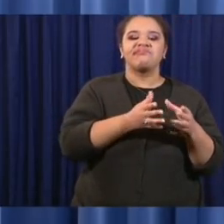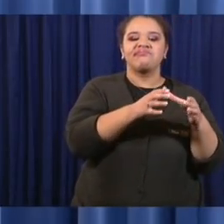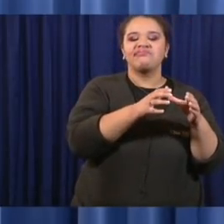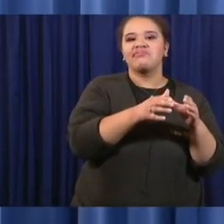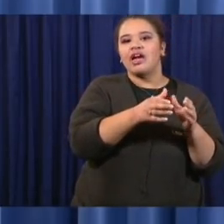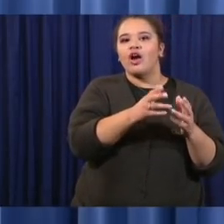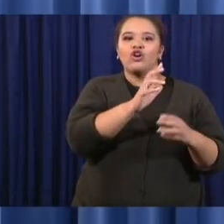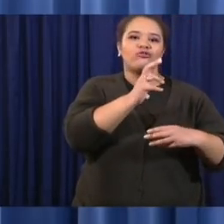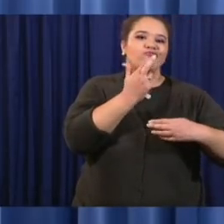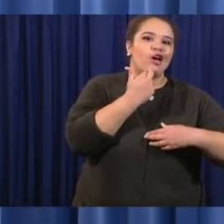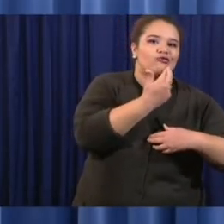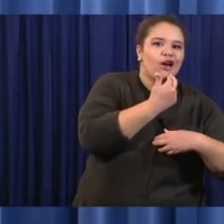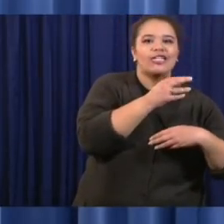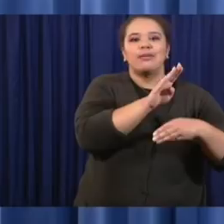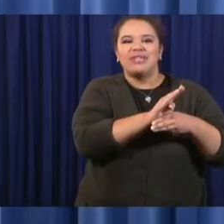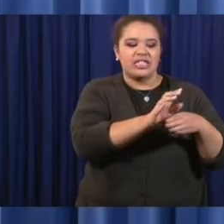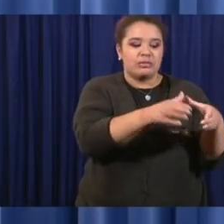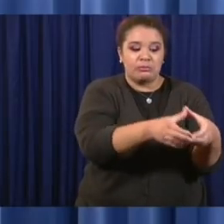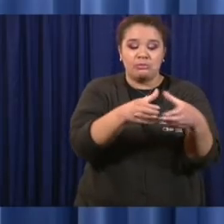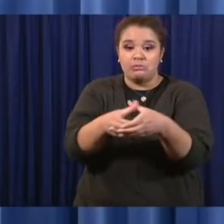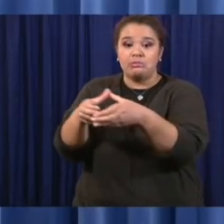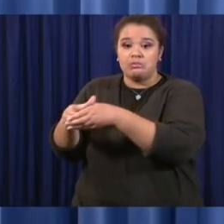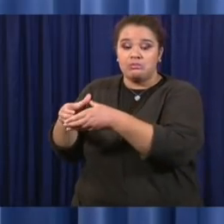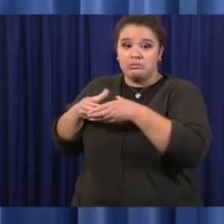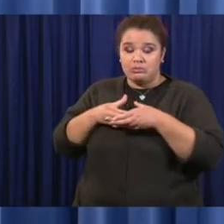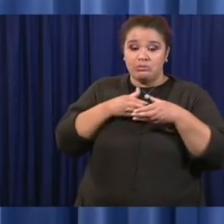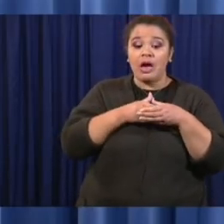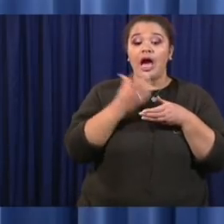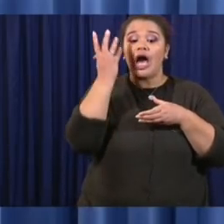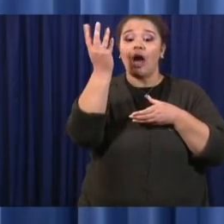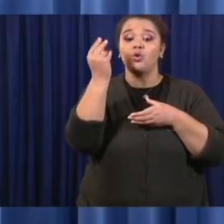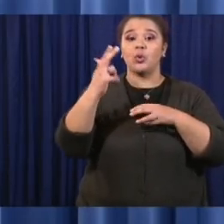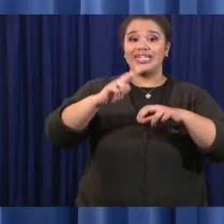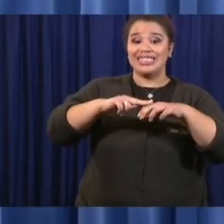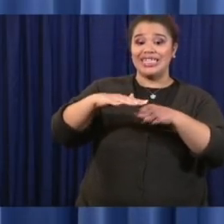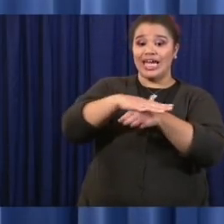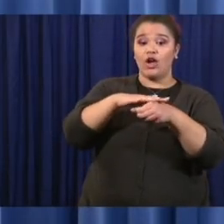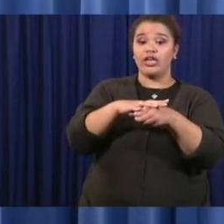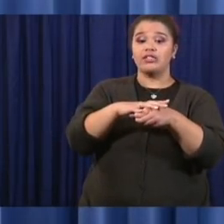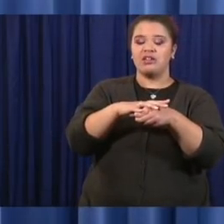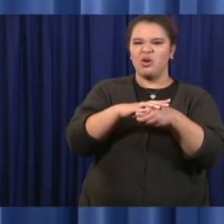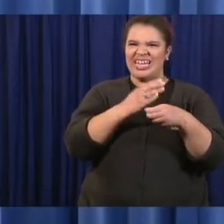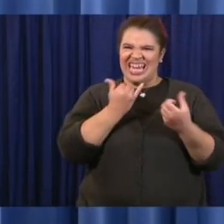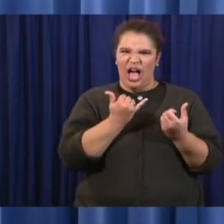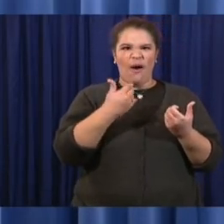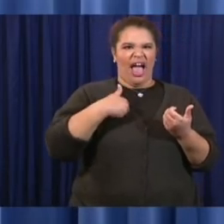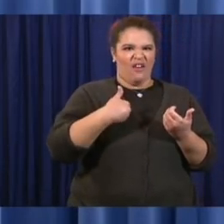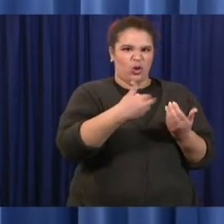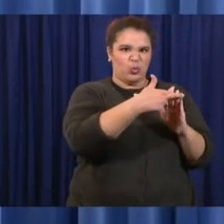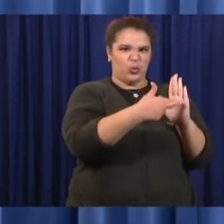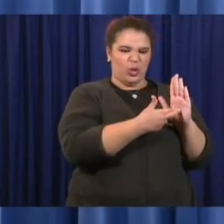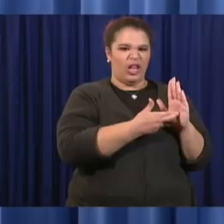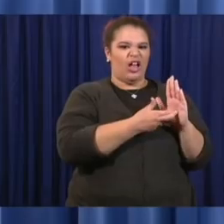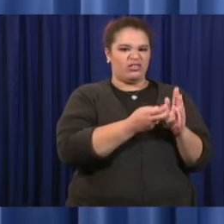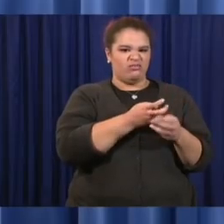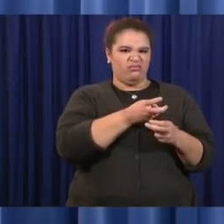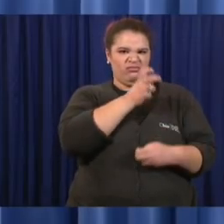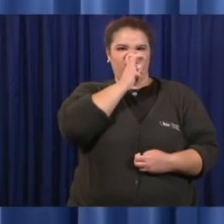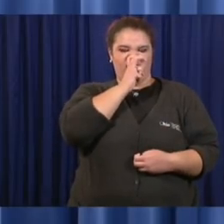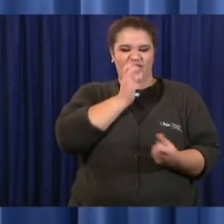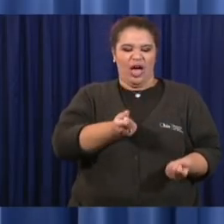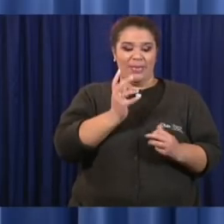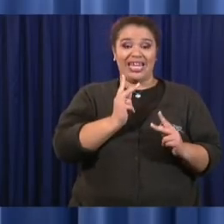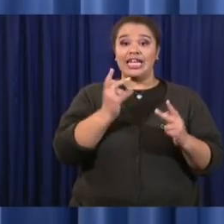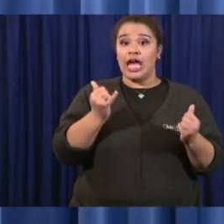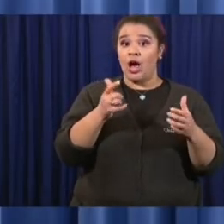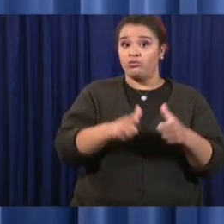beyond what current laws allow? Well, as far as the latter part of your question, that's probably